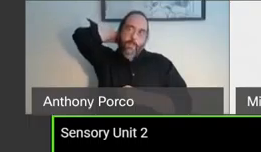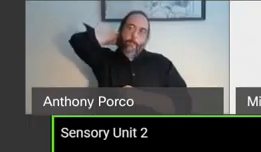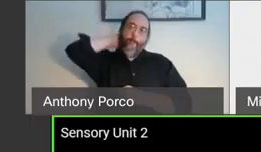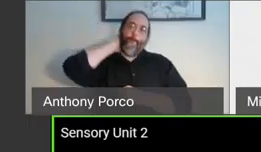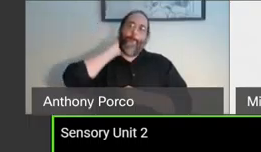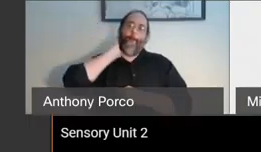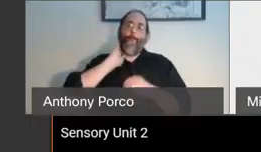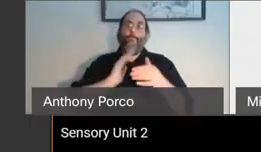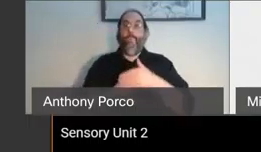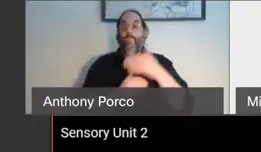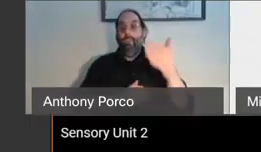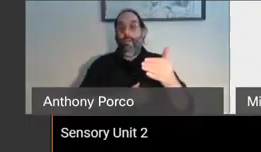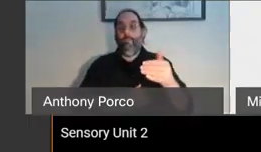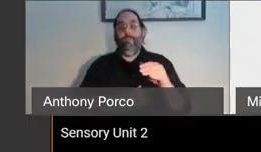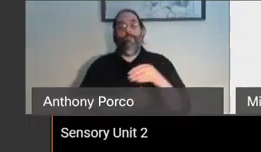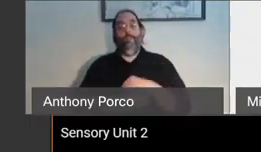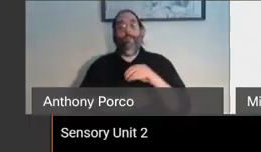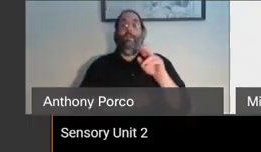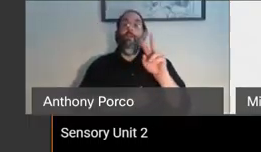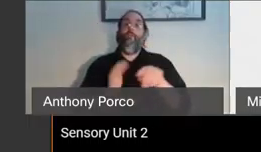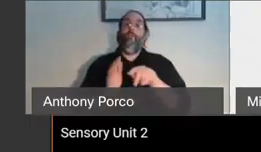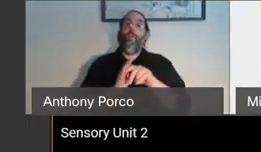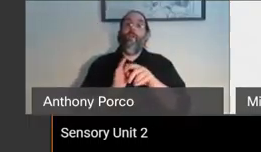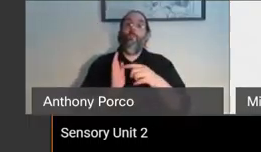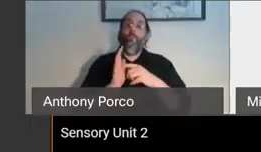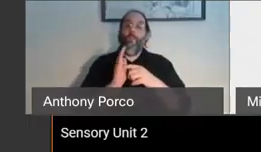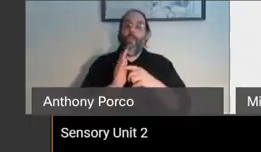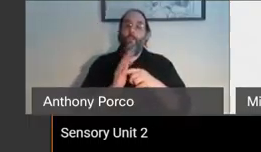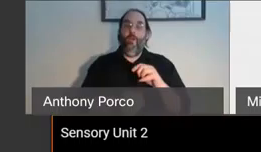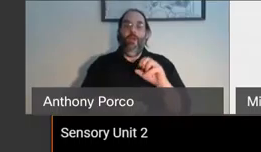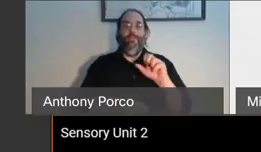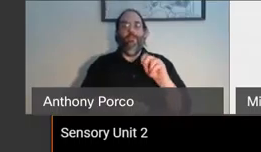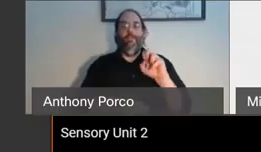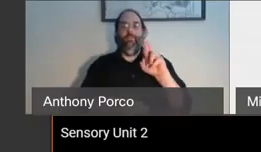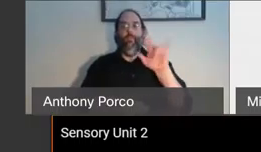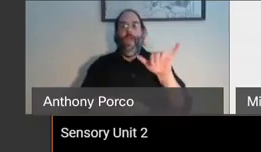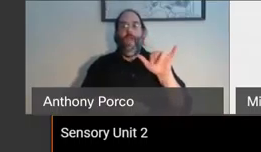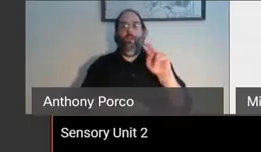video presentation presented by the RSA Sensory Unit at this time.